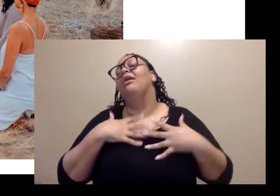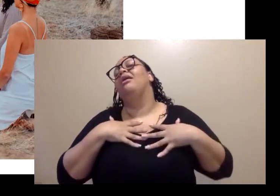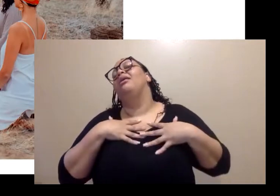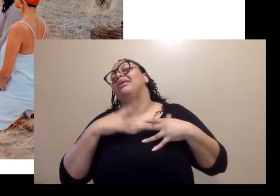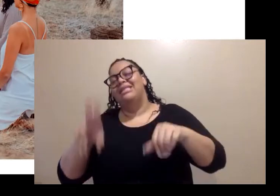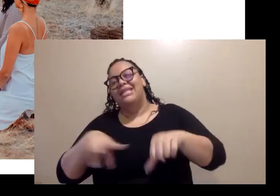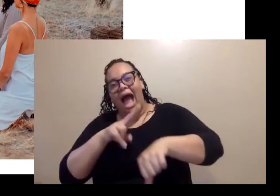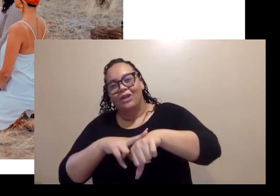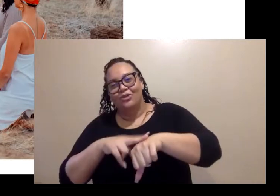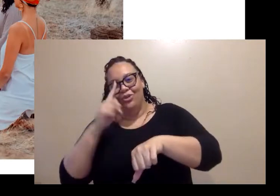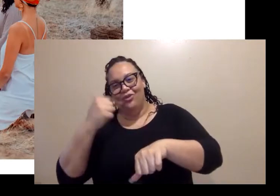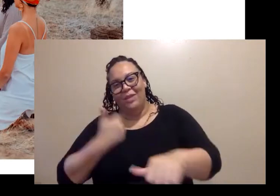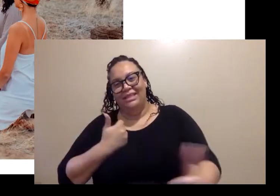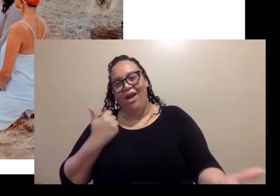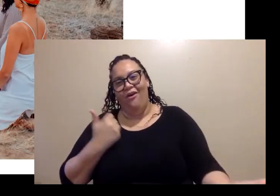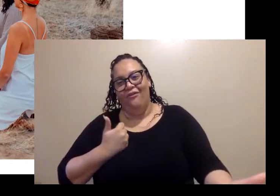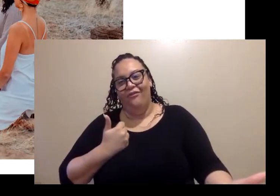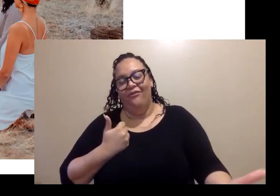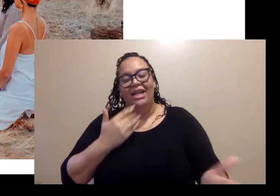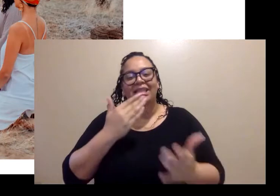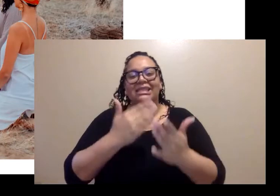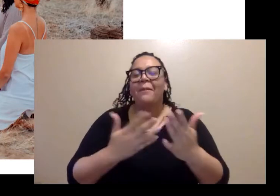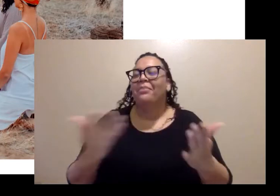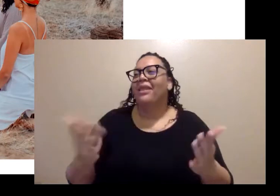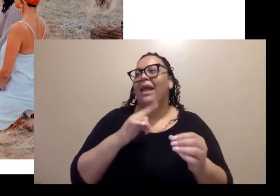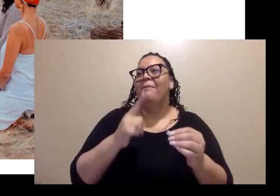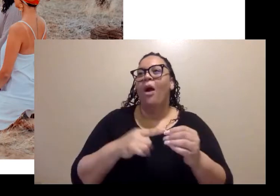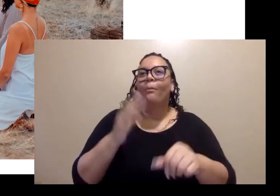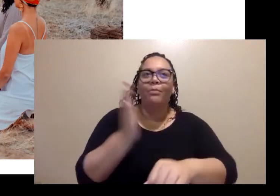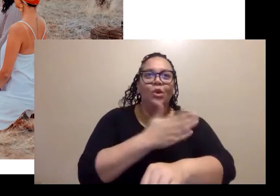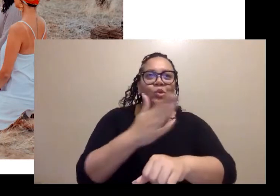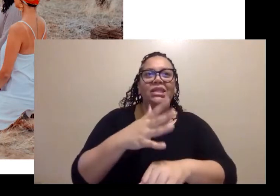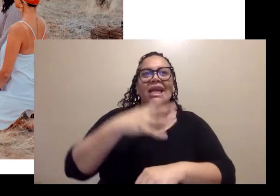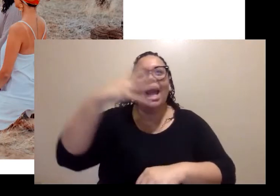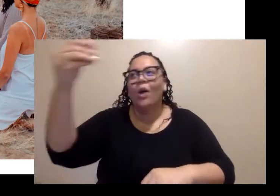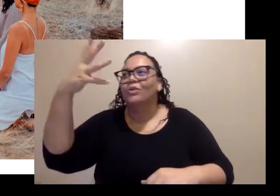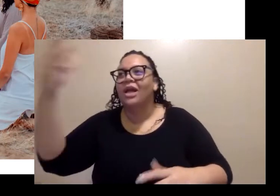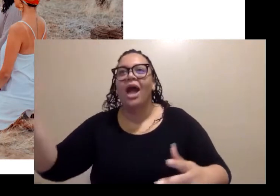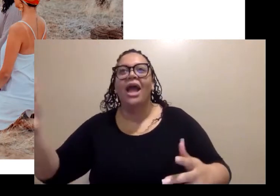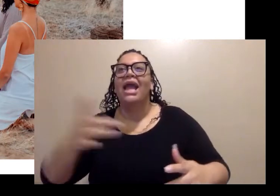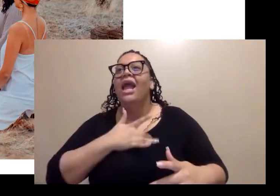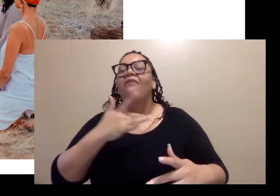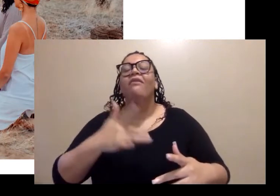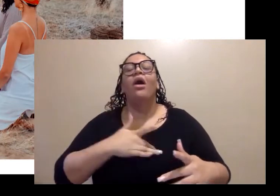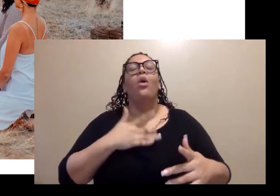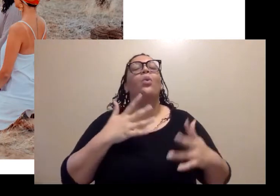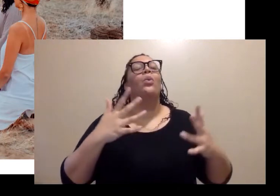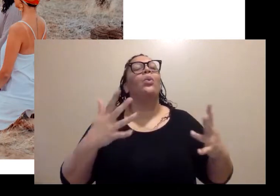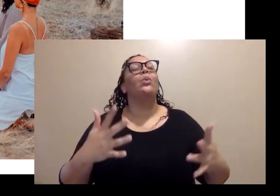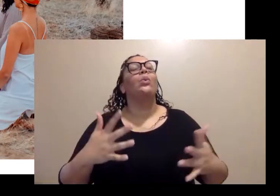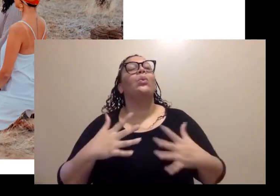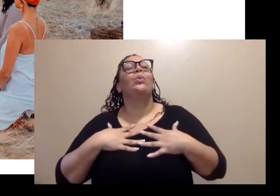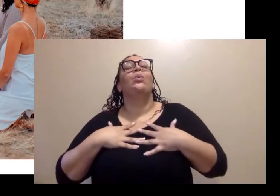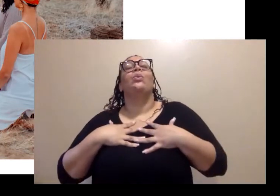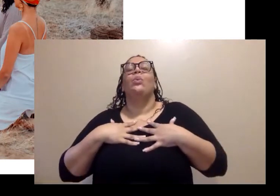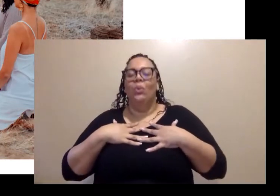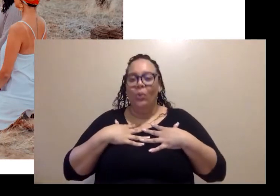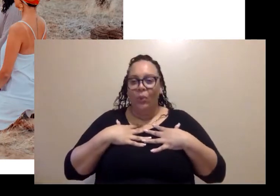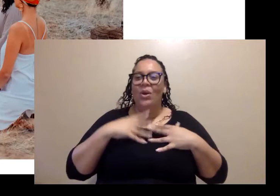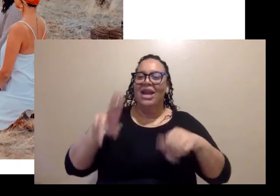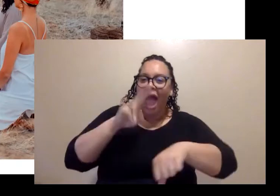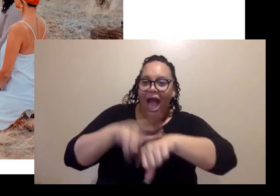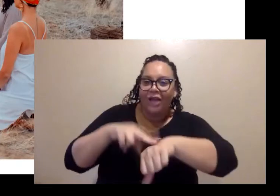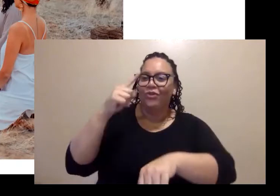me. There was something about music out in wilderness that felt natural to me, rhythm. At the same